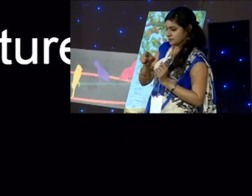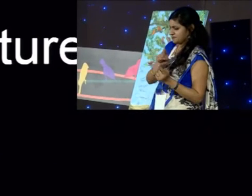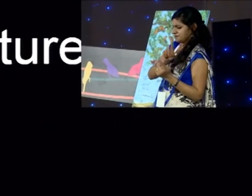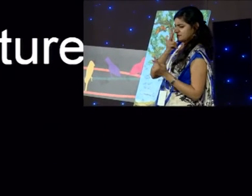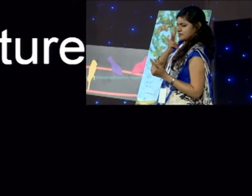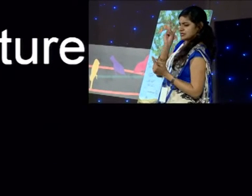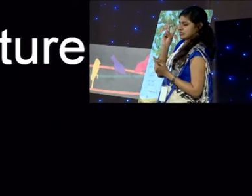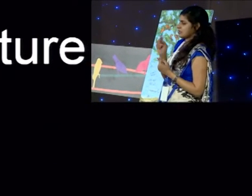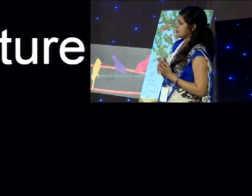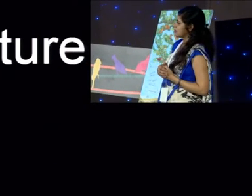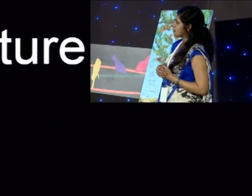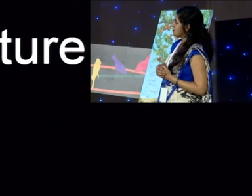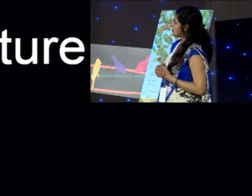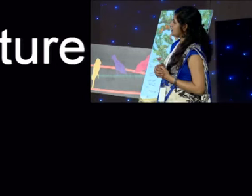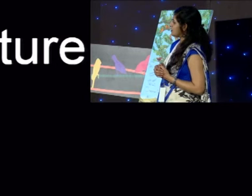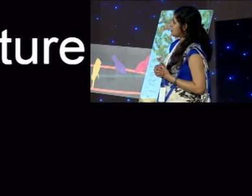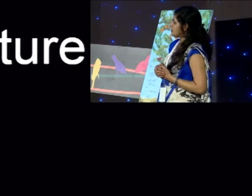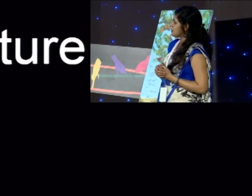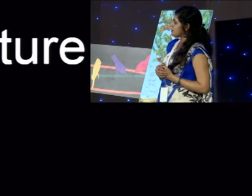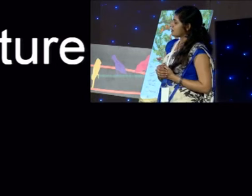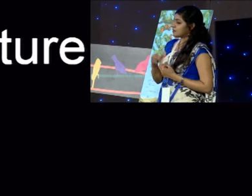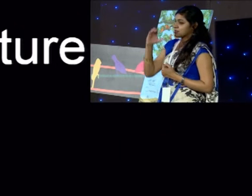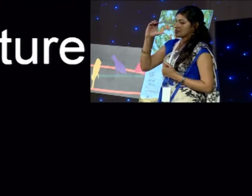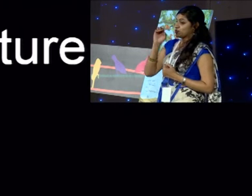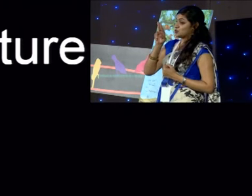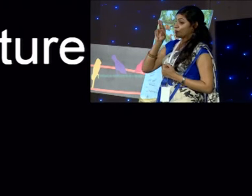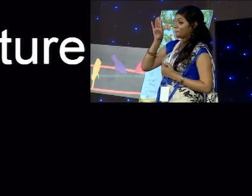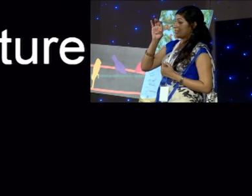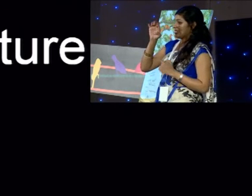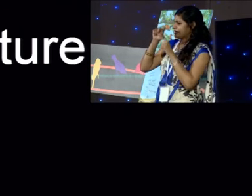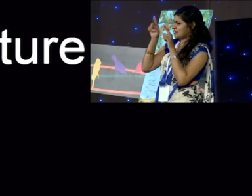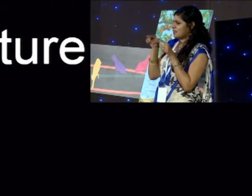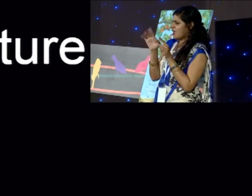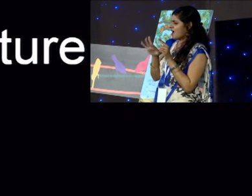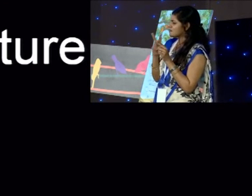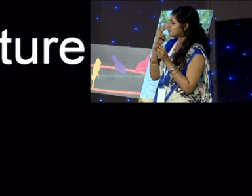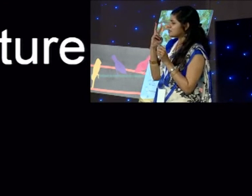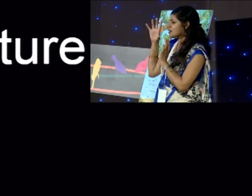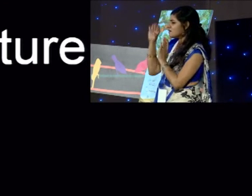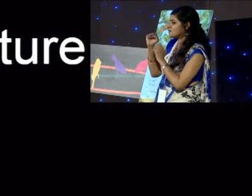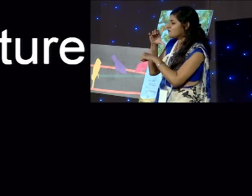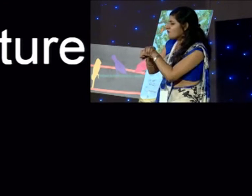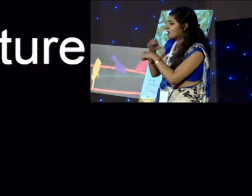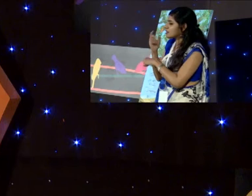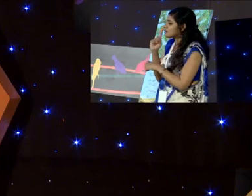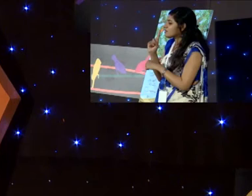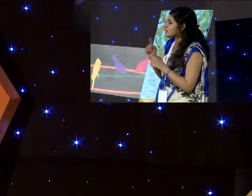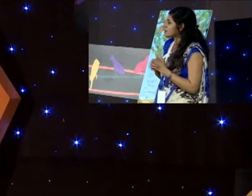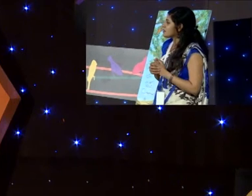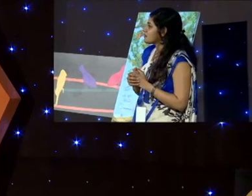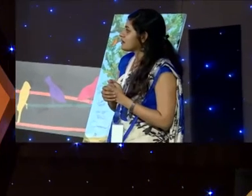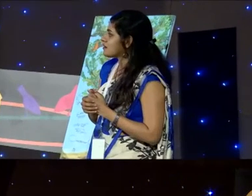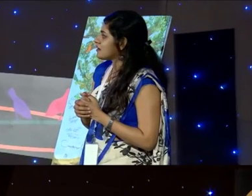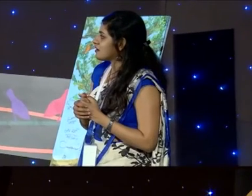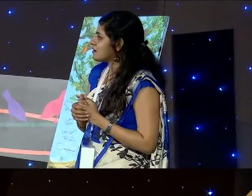the cube hidden in the large picture. Typical people get distracted by the big